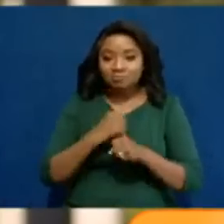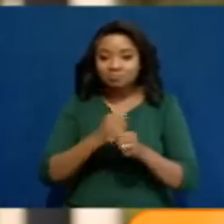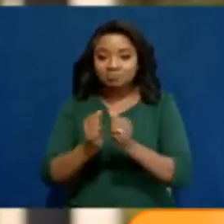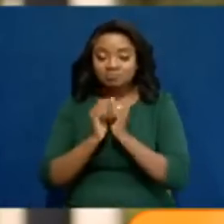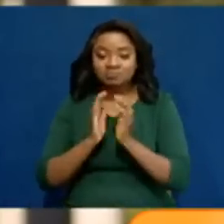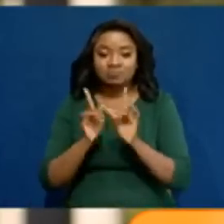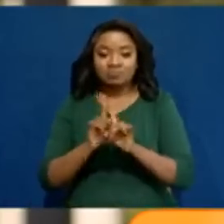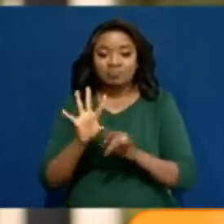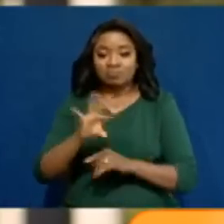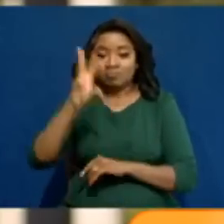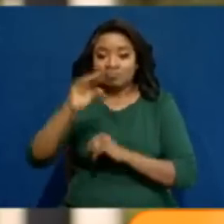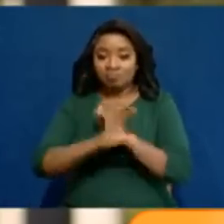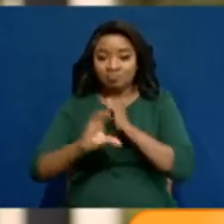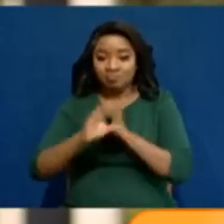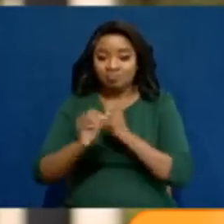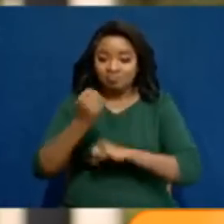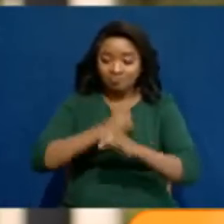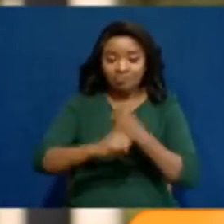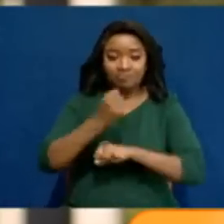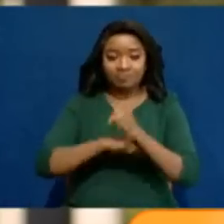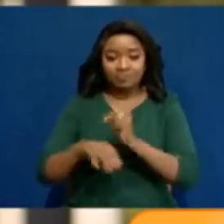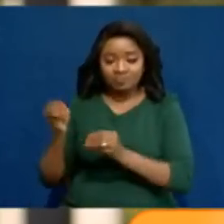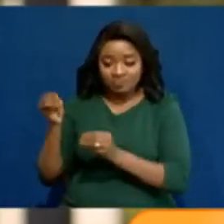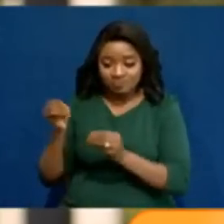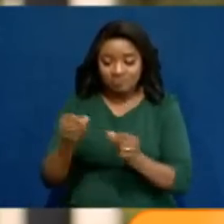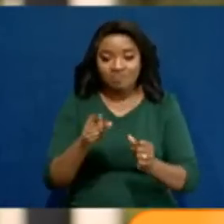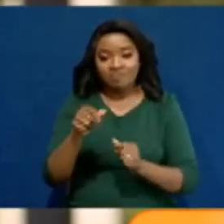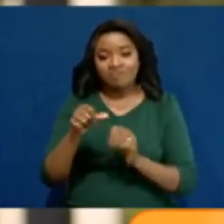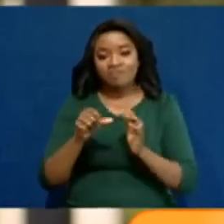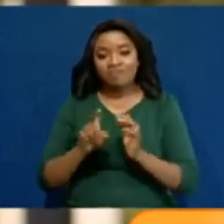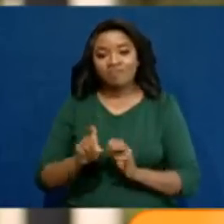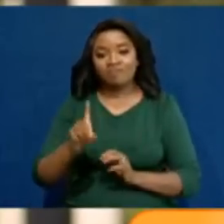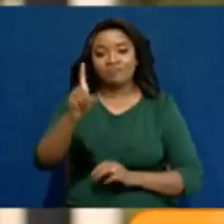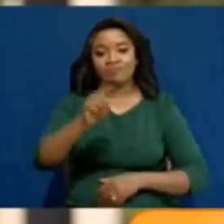countries to fight the virus. Emily Chebet, Citizen TV in Nairobi.